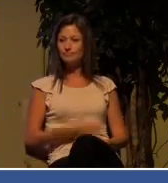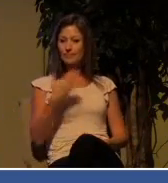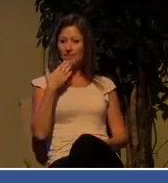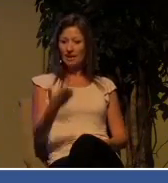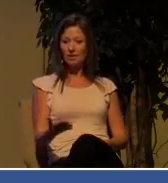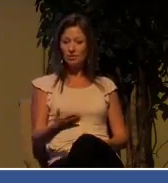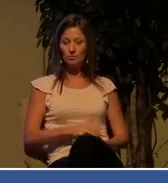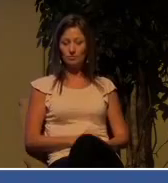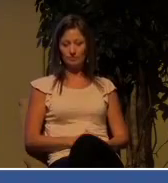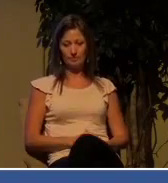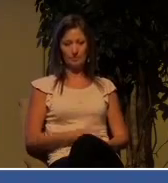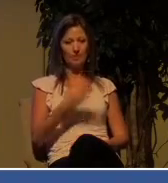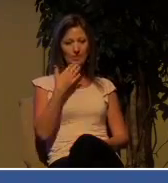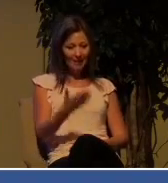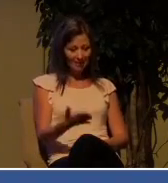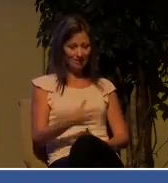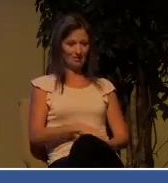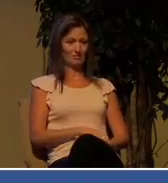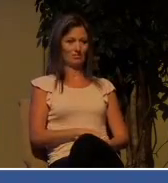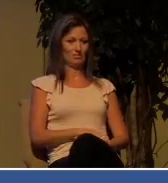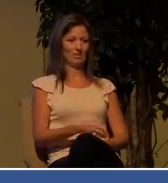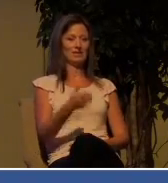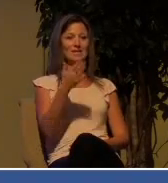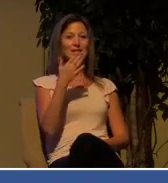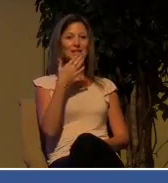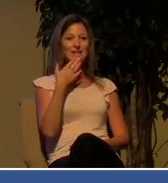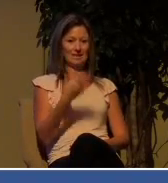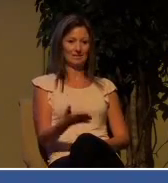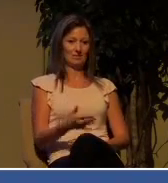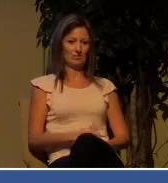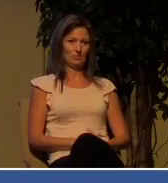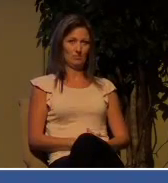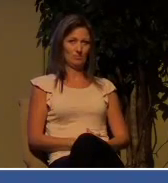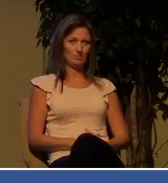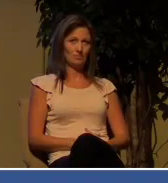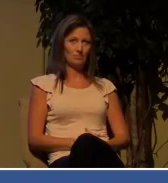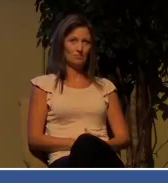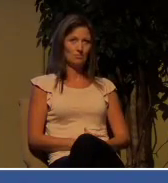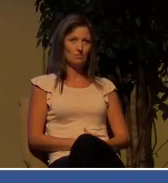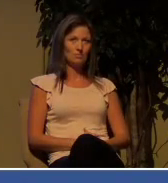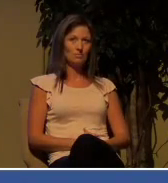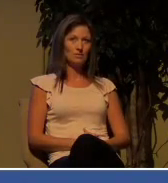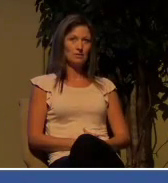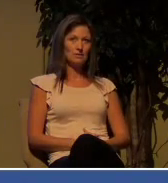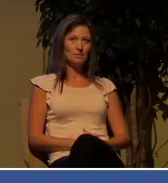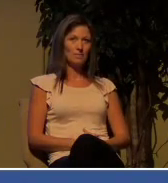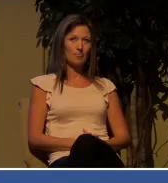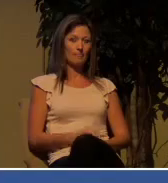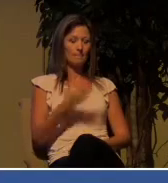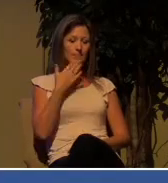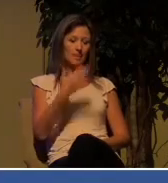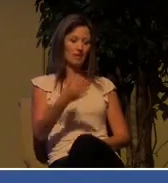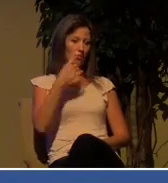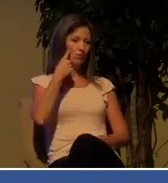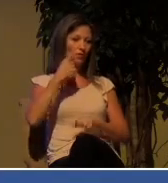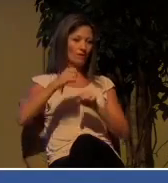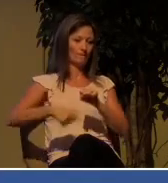Thank you, thank you, thank you for going fishing.